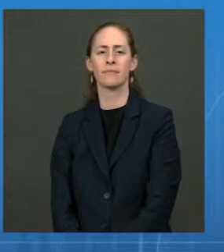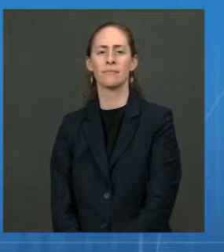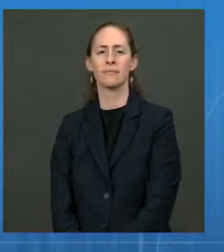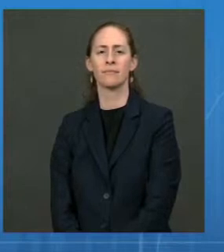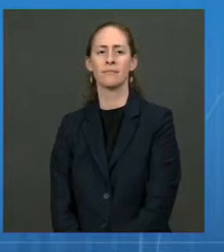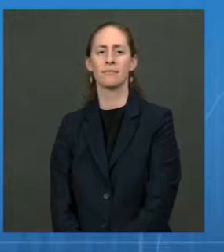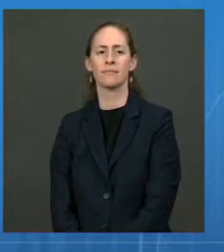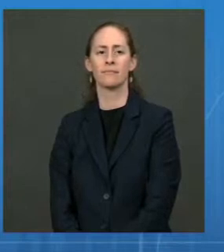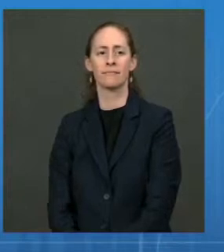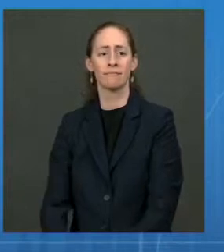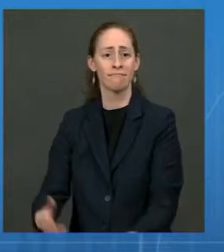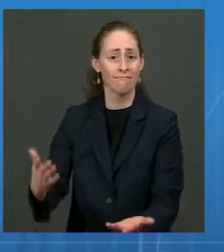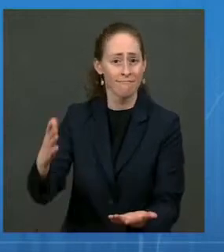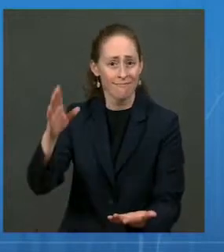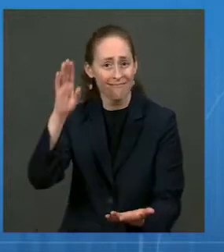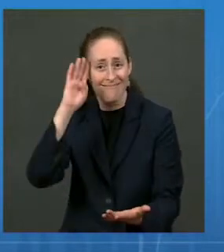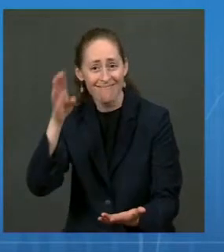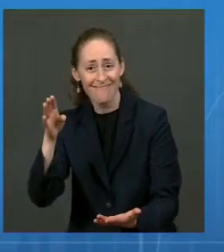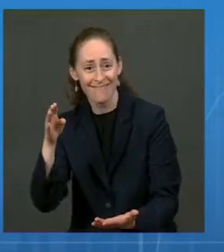Alex?